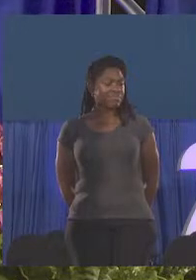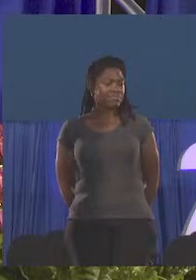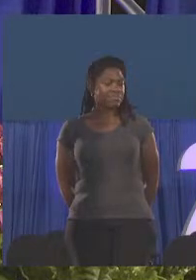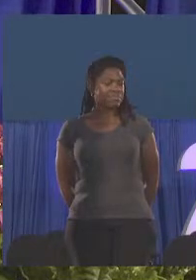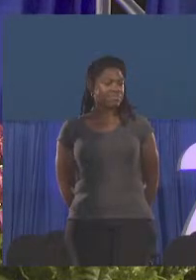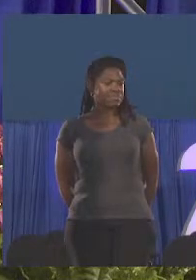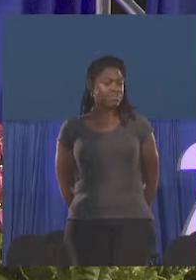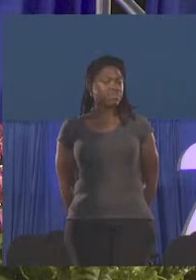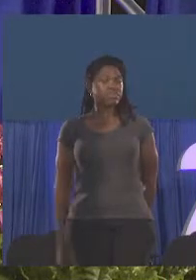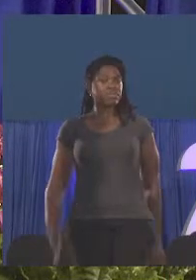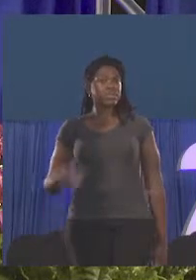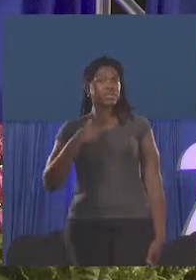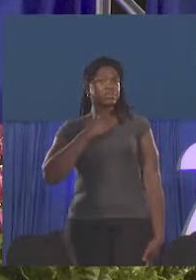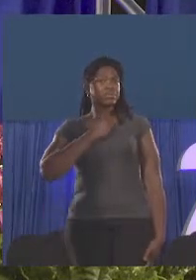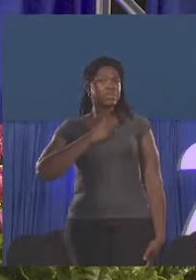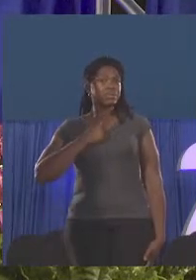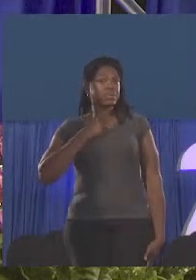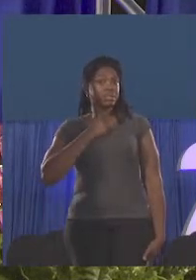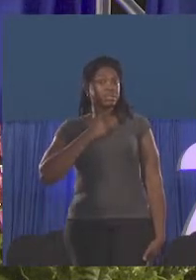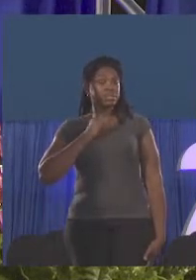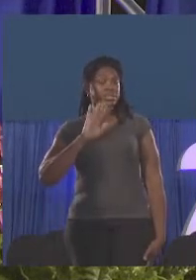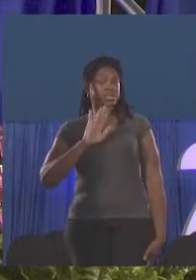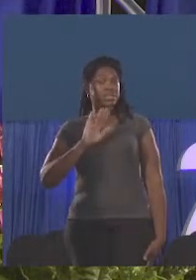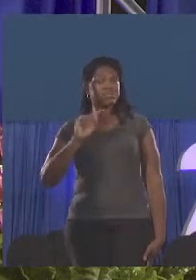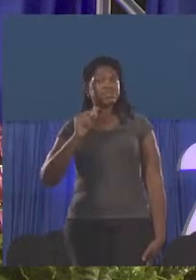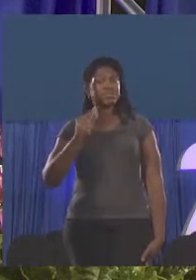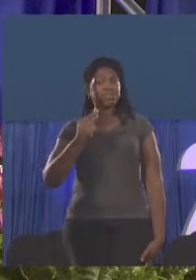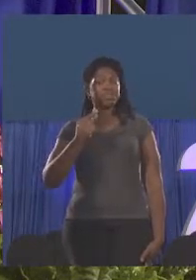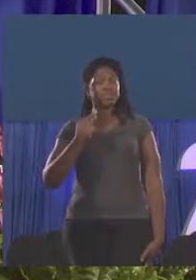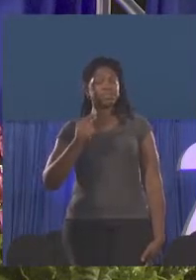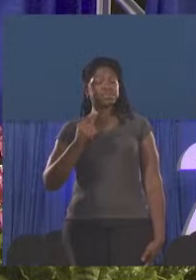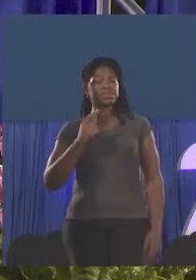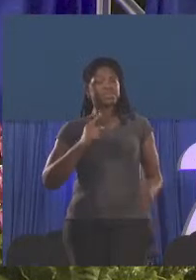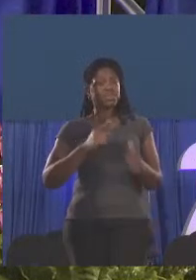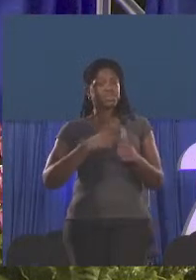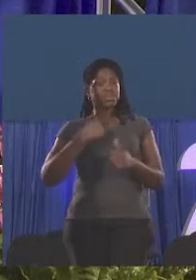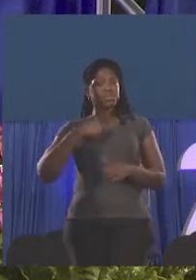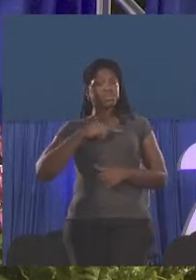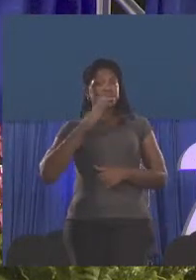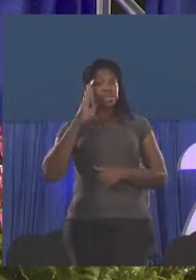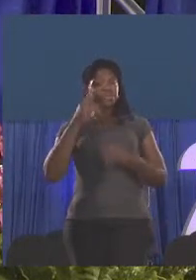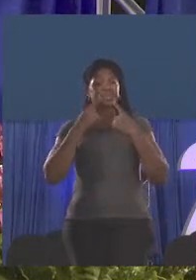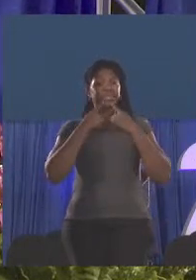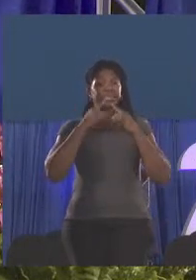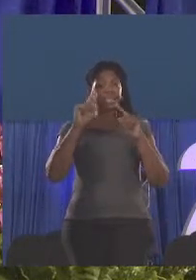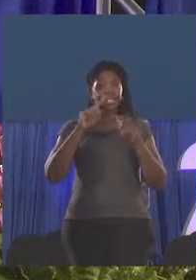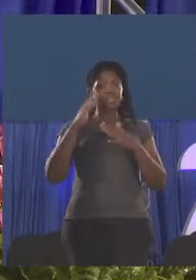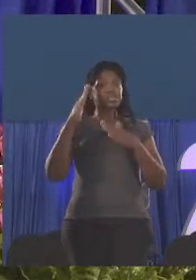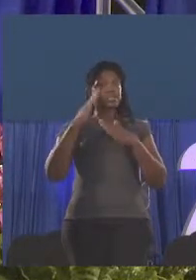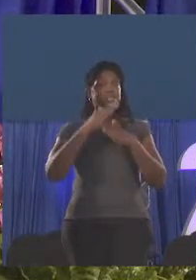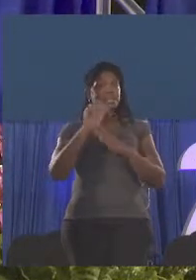My apologies, we will first announce our top 10 graduates.